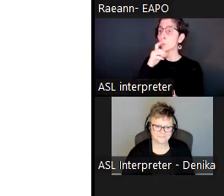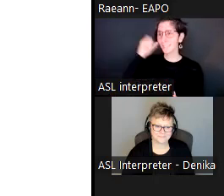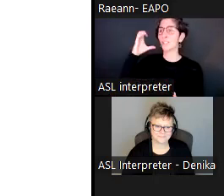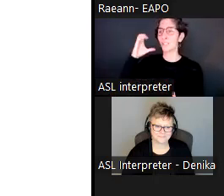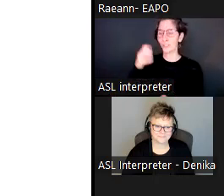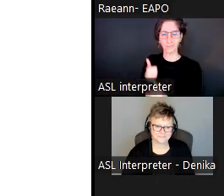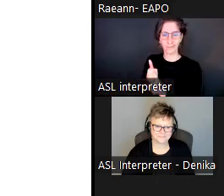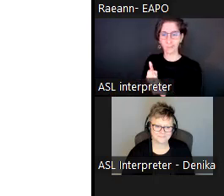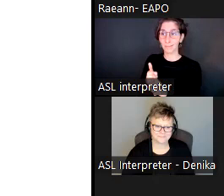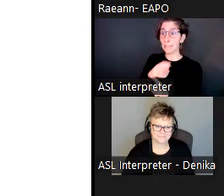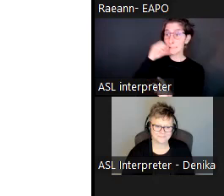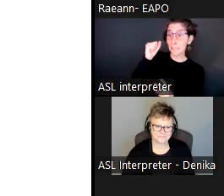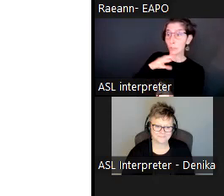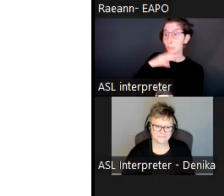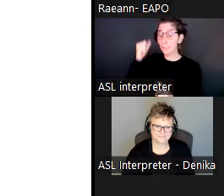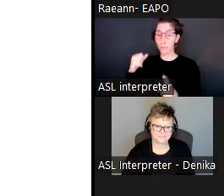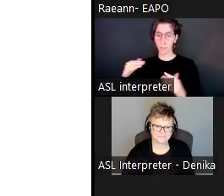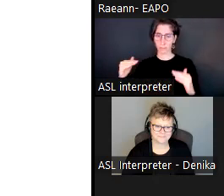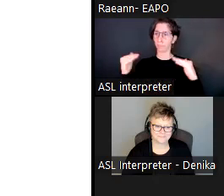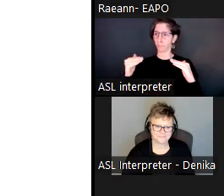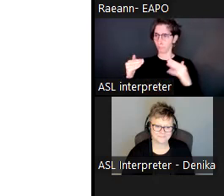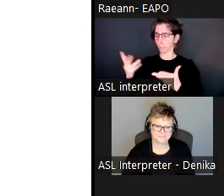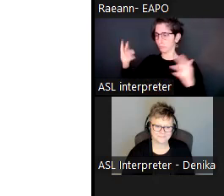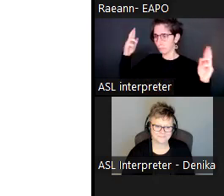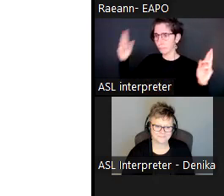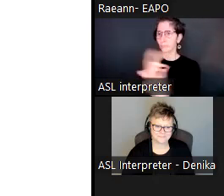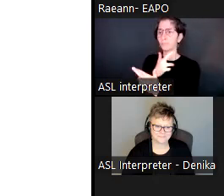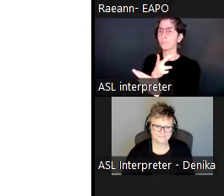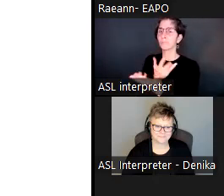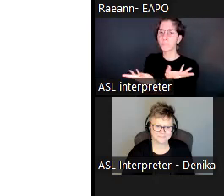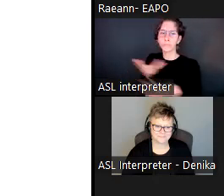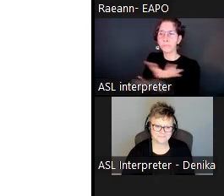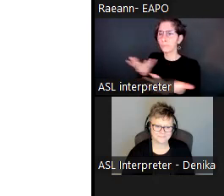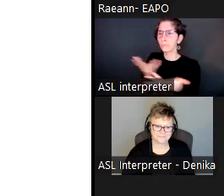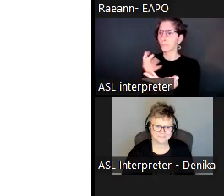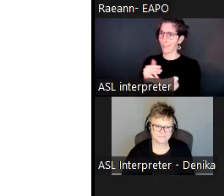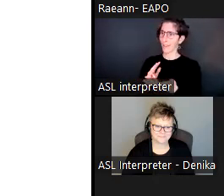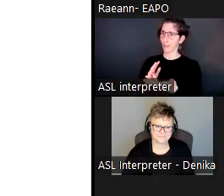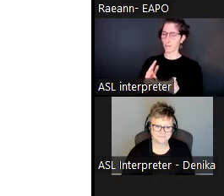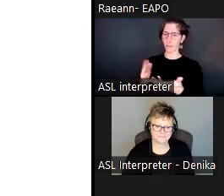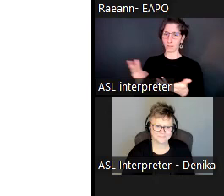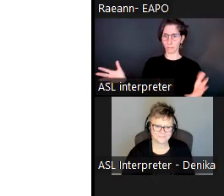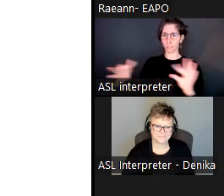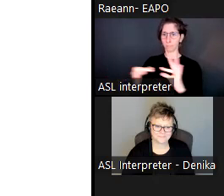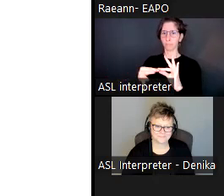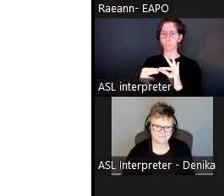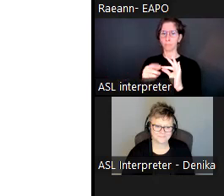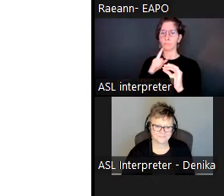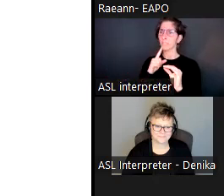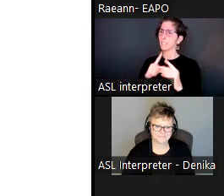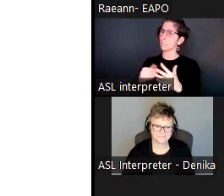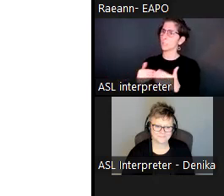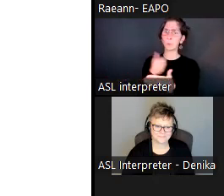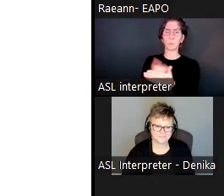to seniors is something that's very, seniors talking to seniors is something that's very original to the